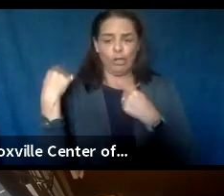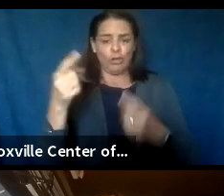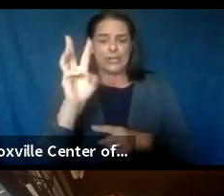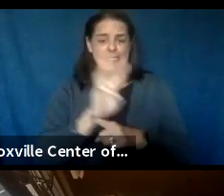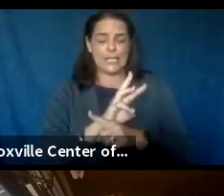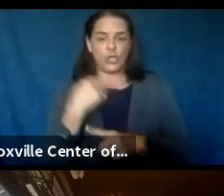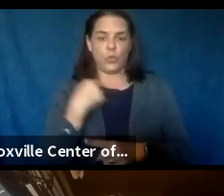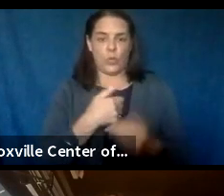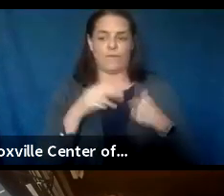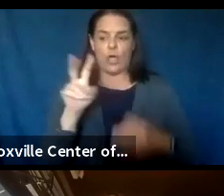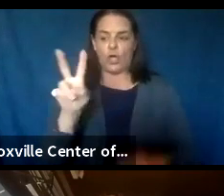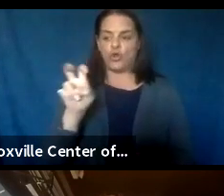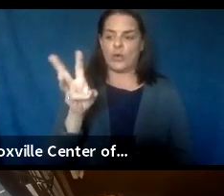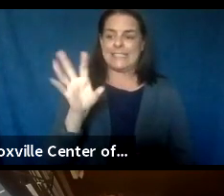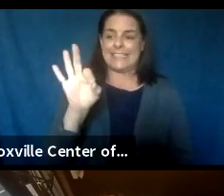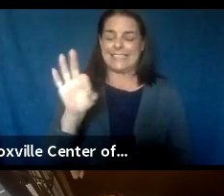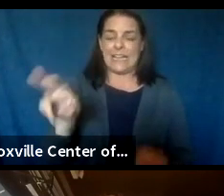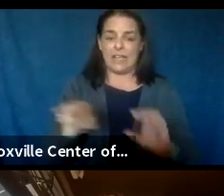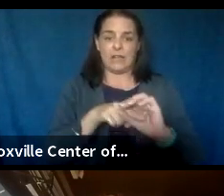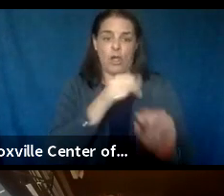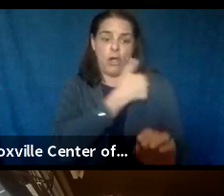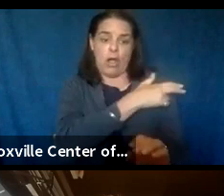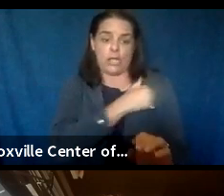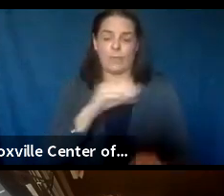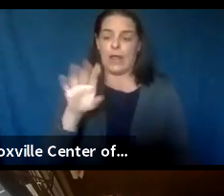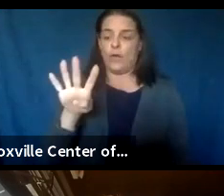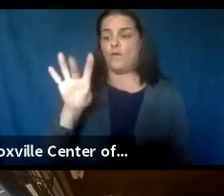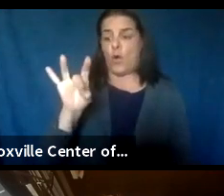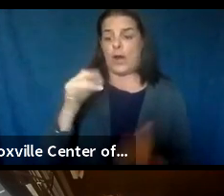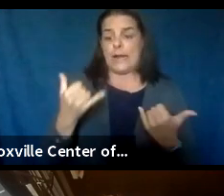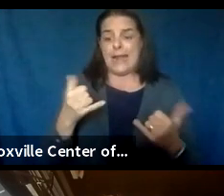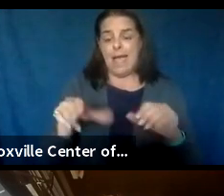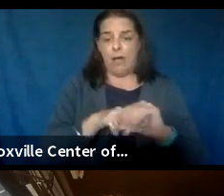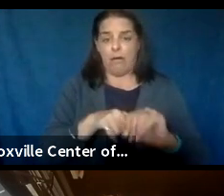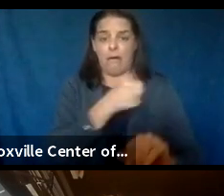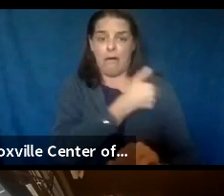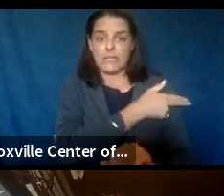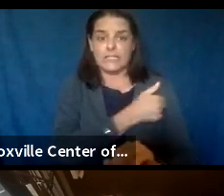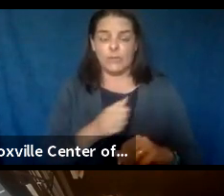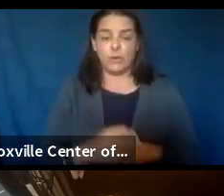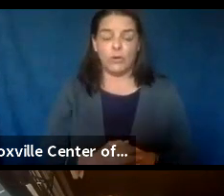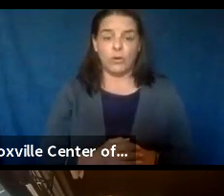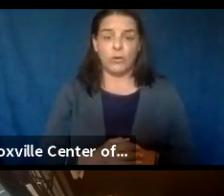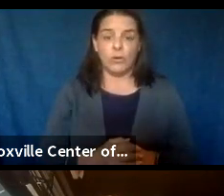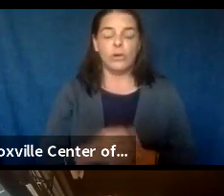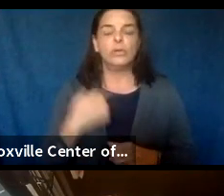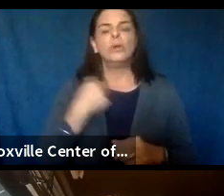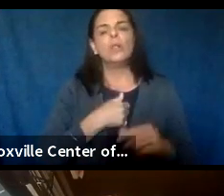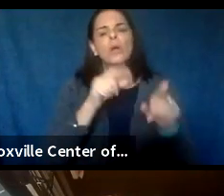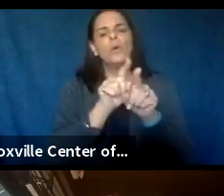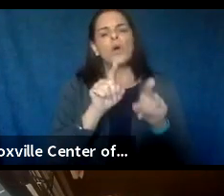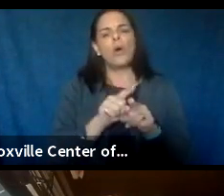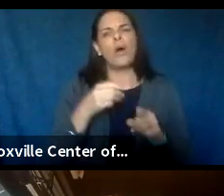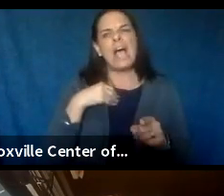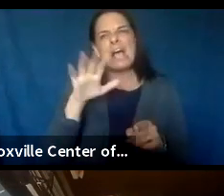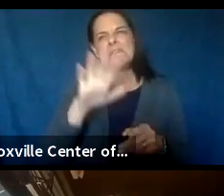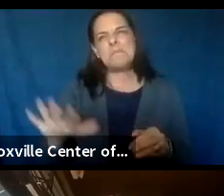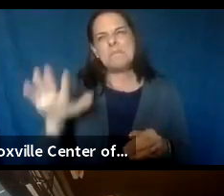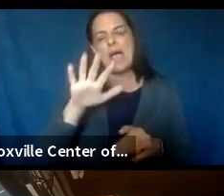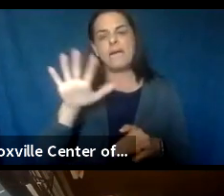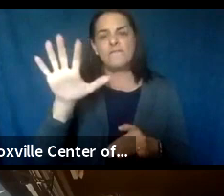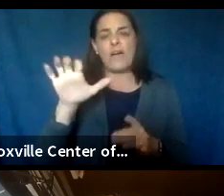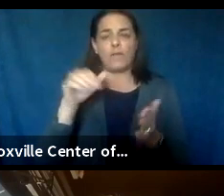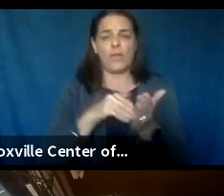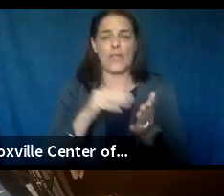had 269 hospitalized and 48 currently hospitalized. But we also have roughly